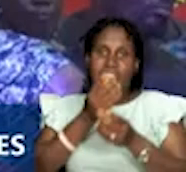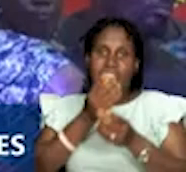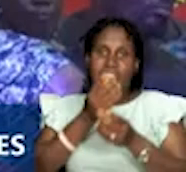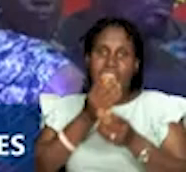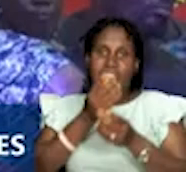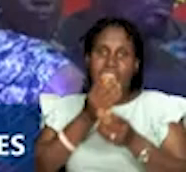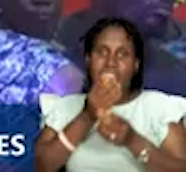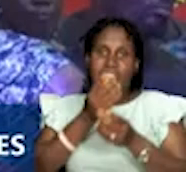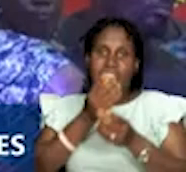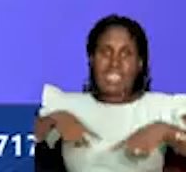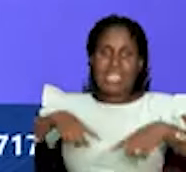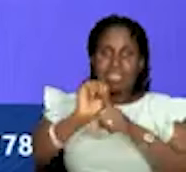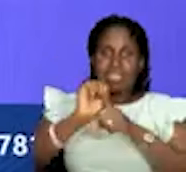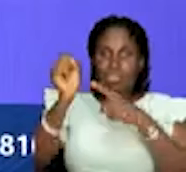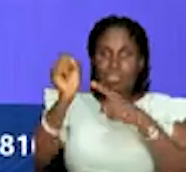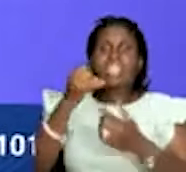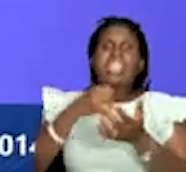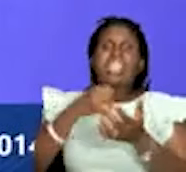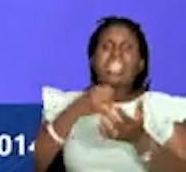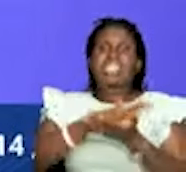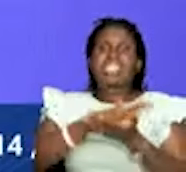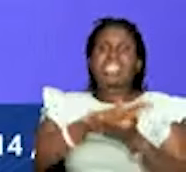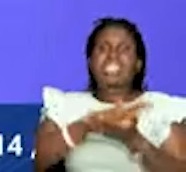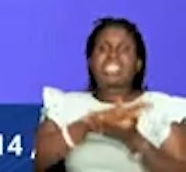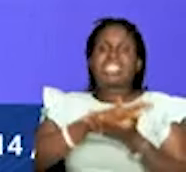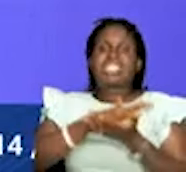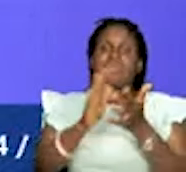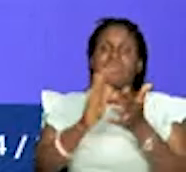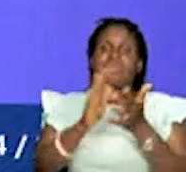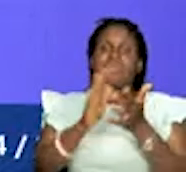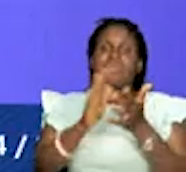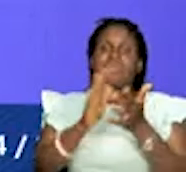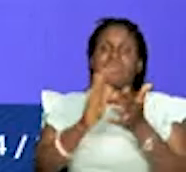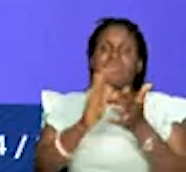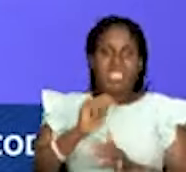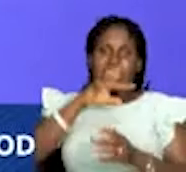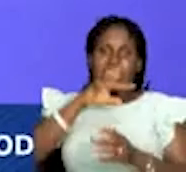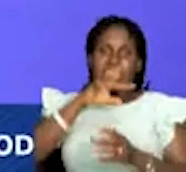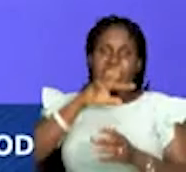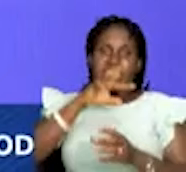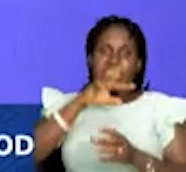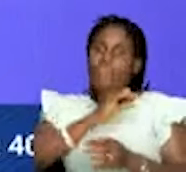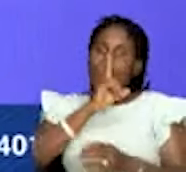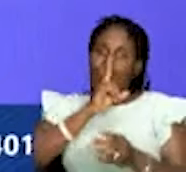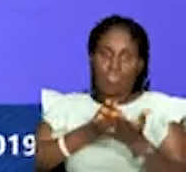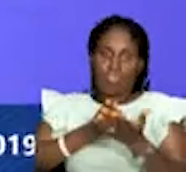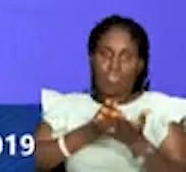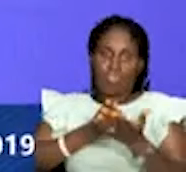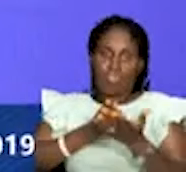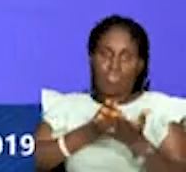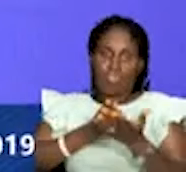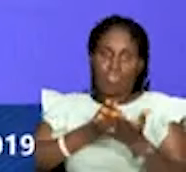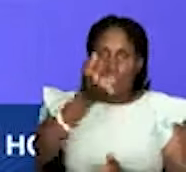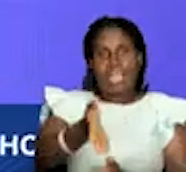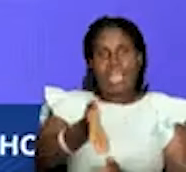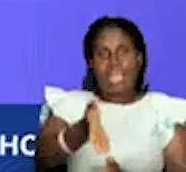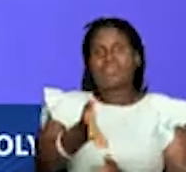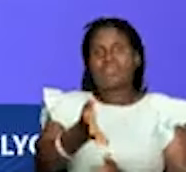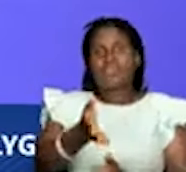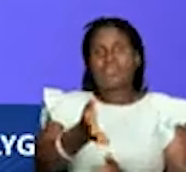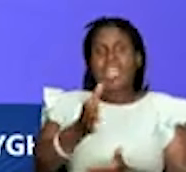situations, it becomes impotent because the seed of truth is not in it. It says, sanctify them by thy